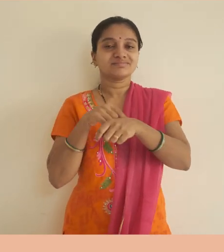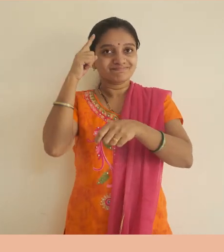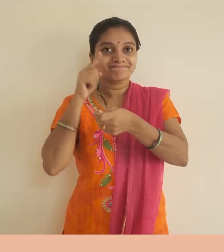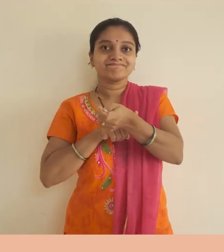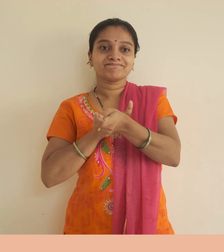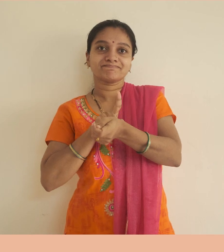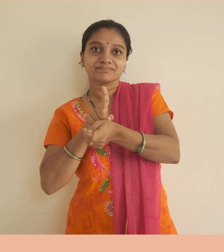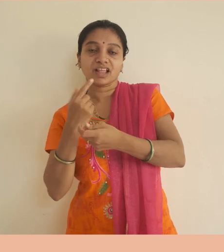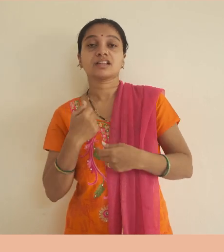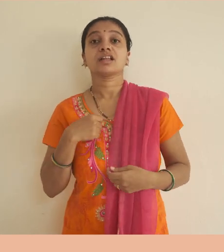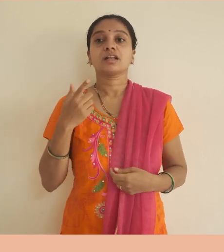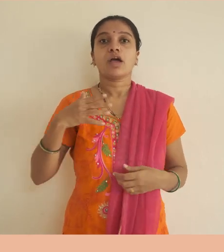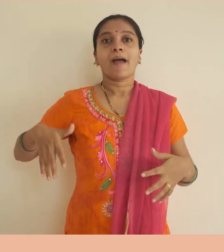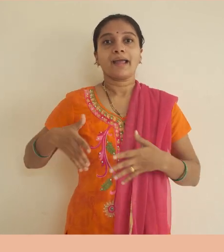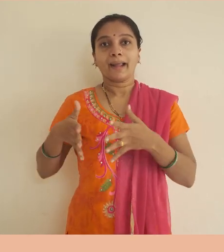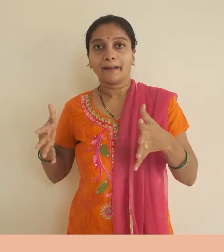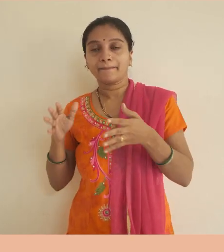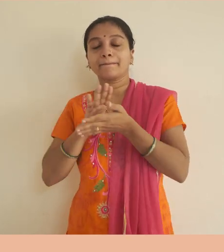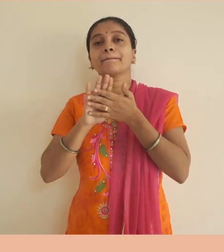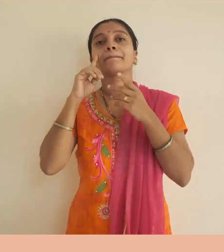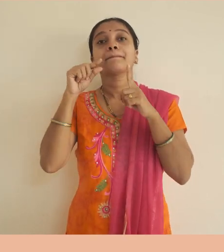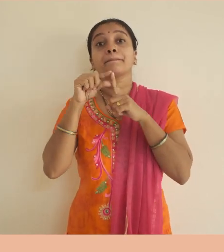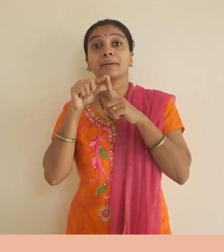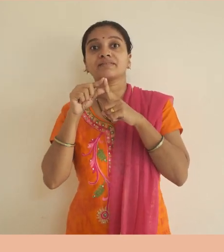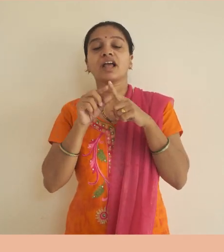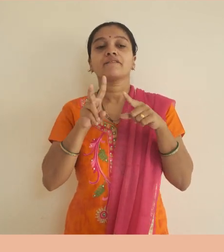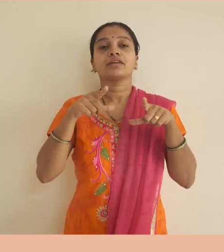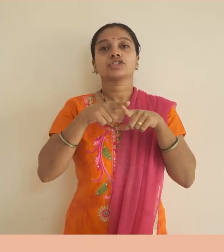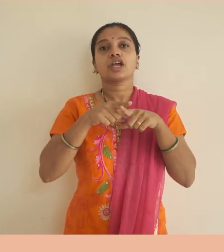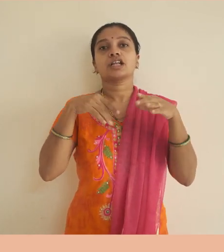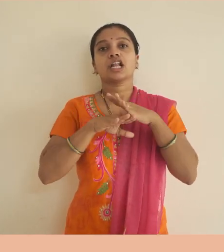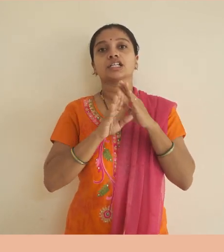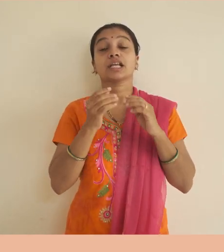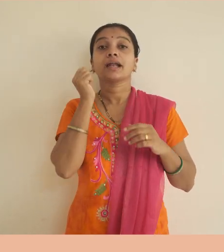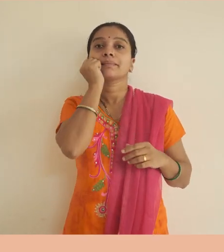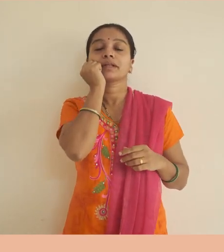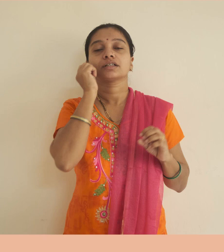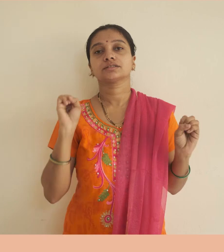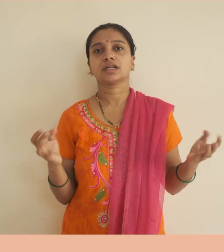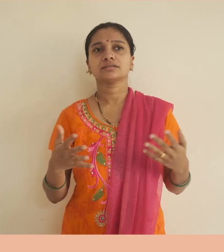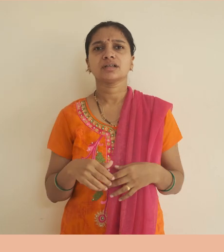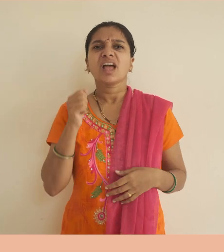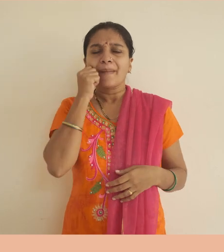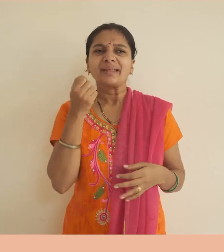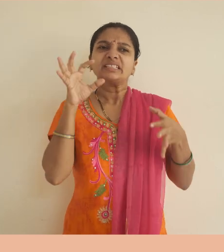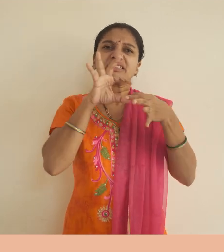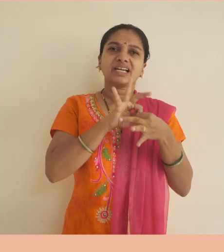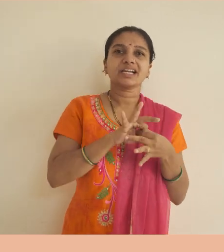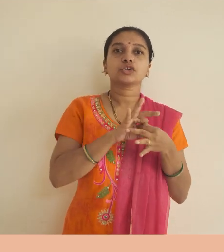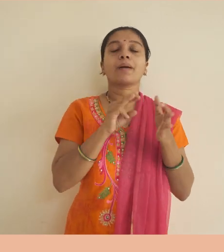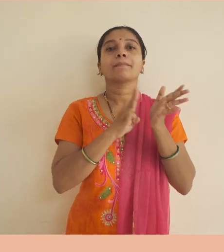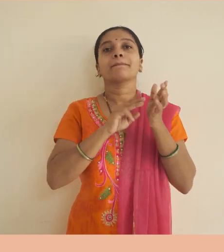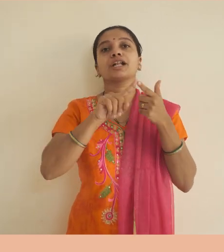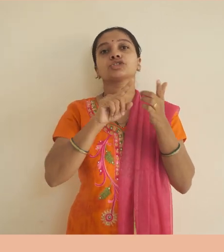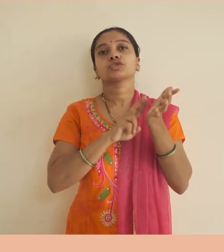breast development, growth of body hair, wider hips, vaginal discharge, and periods. Periods are